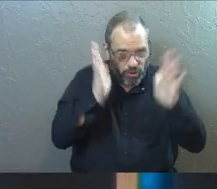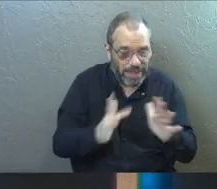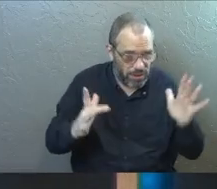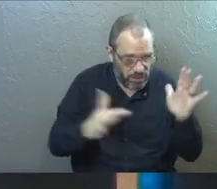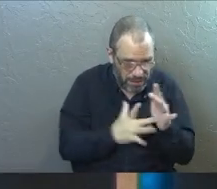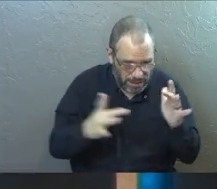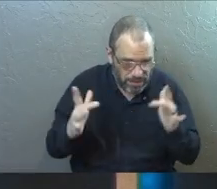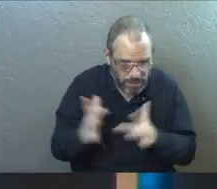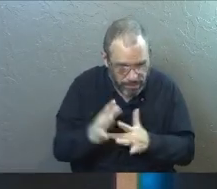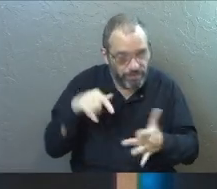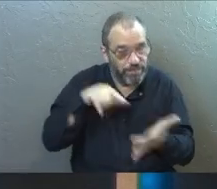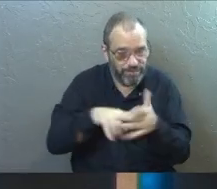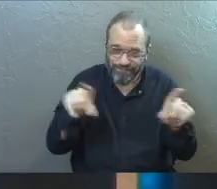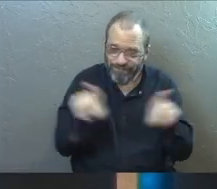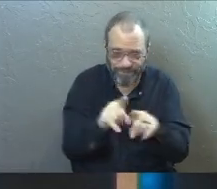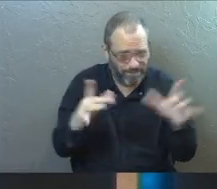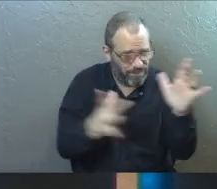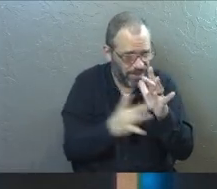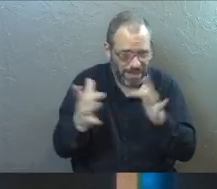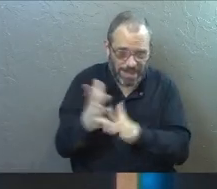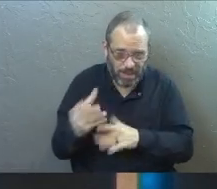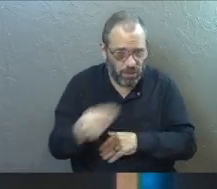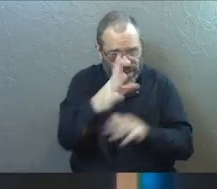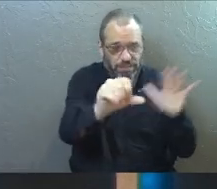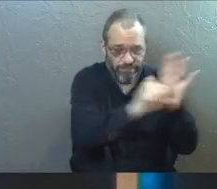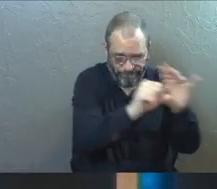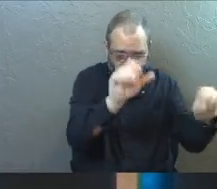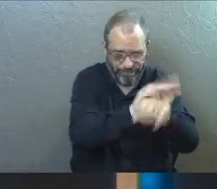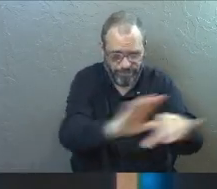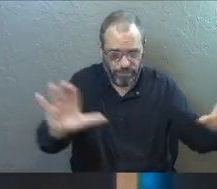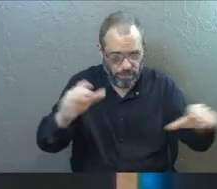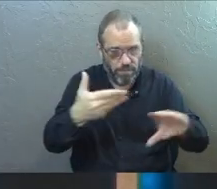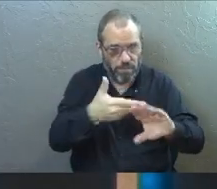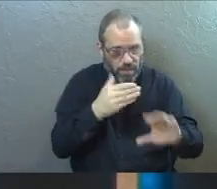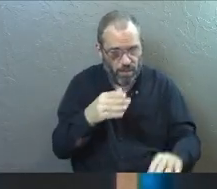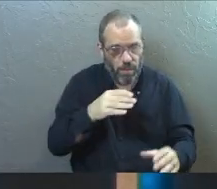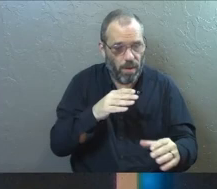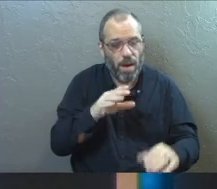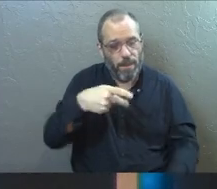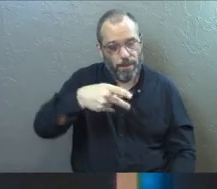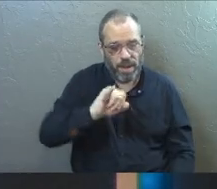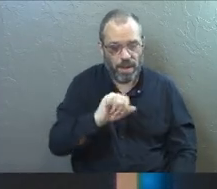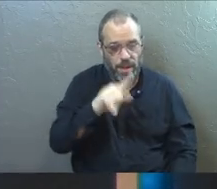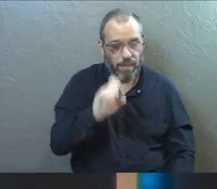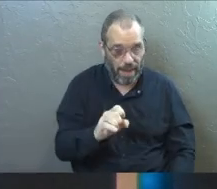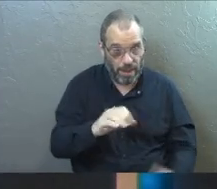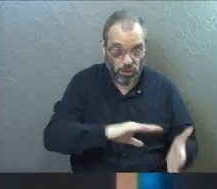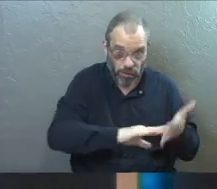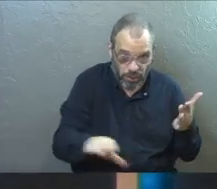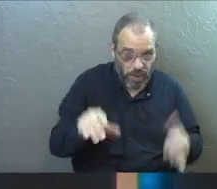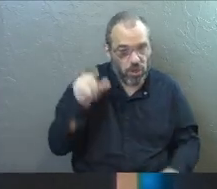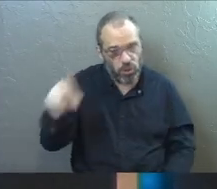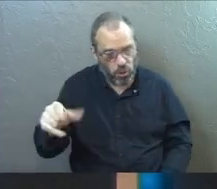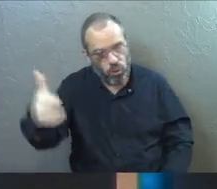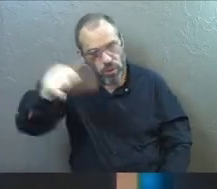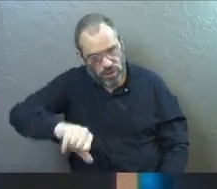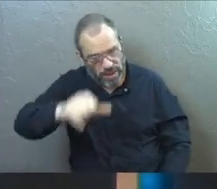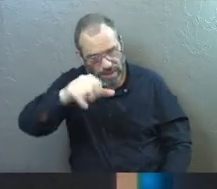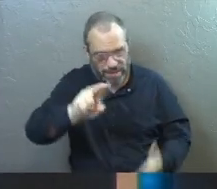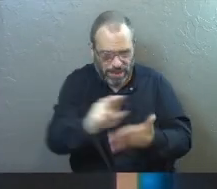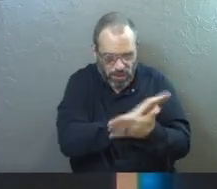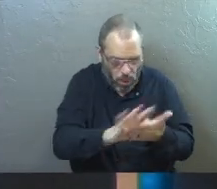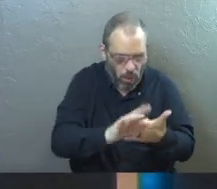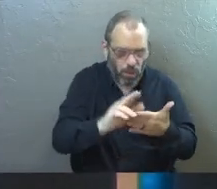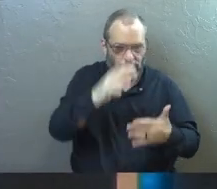doing this. This is the same Jesus whom you handed over and rejected before Pilate. Despite Pilate's decision to release him, you rejected this